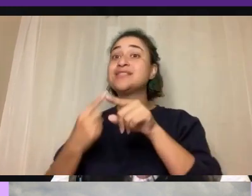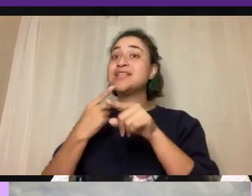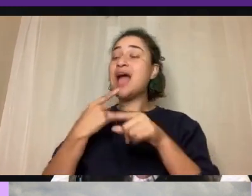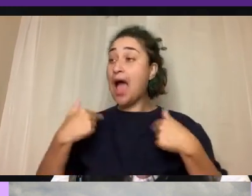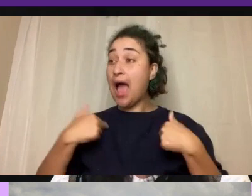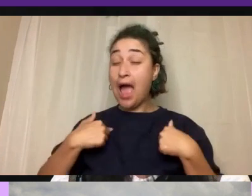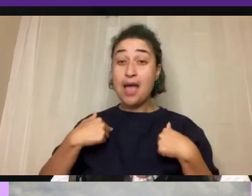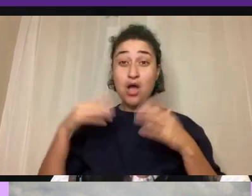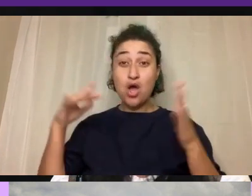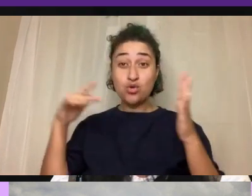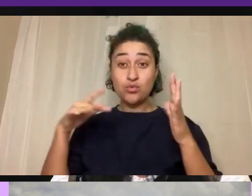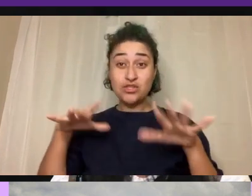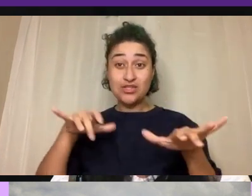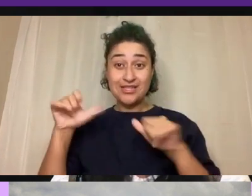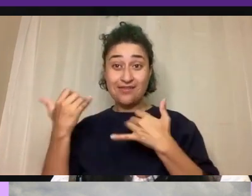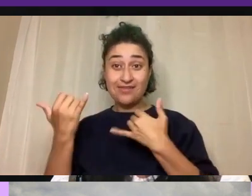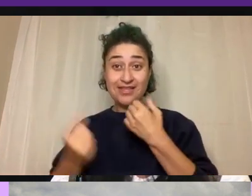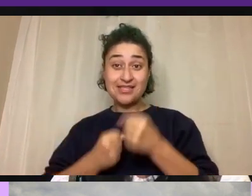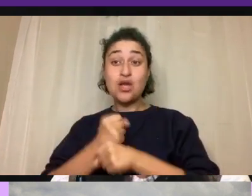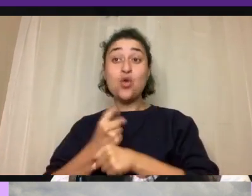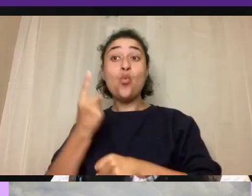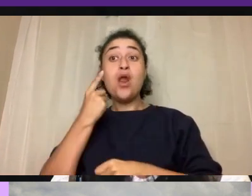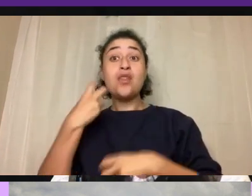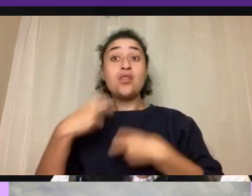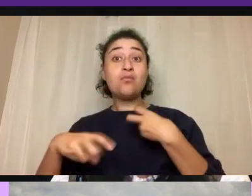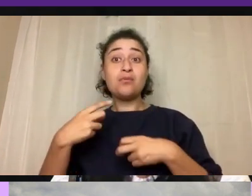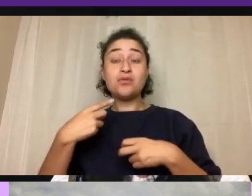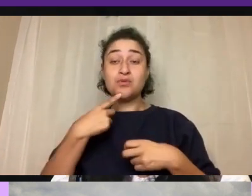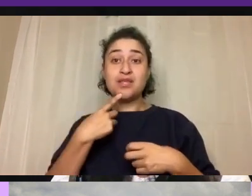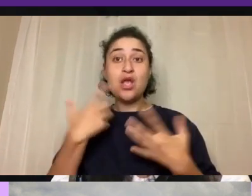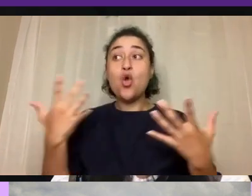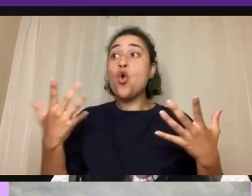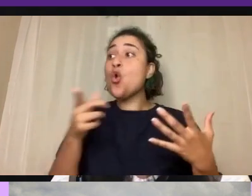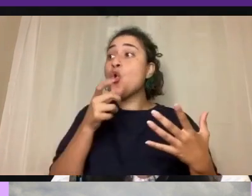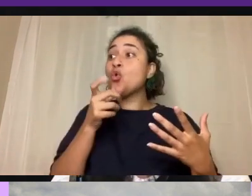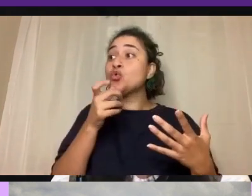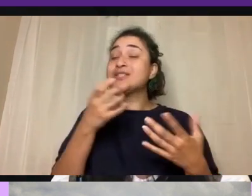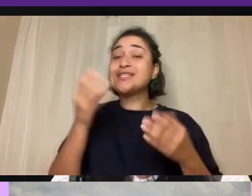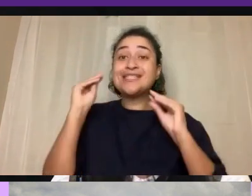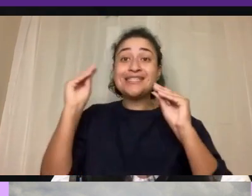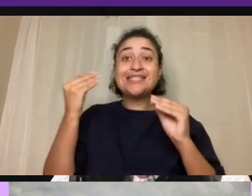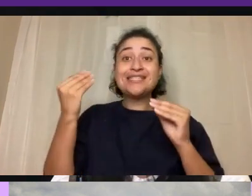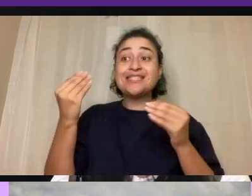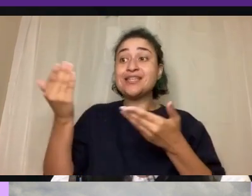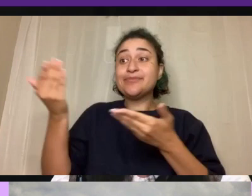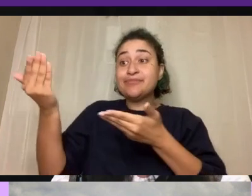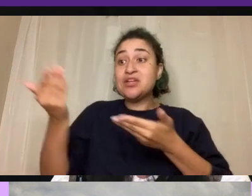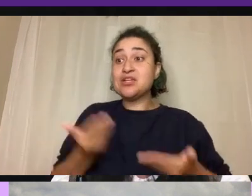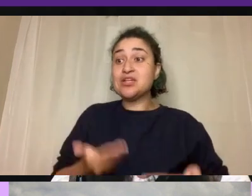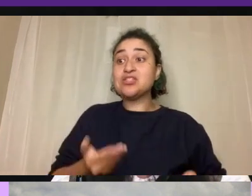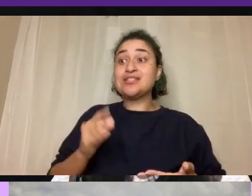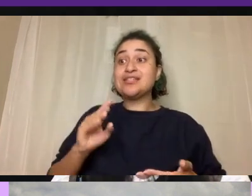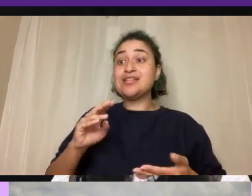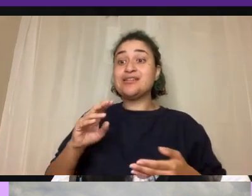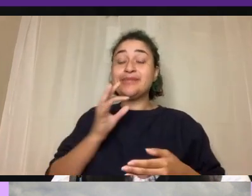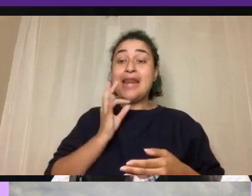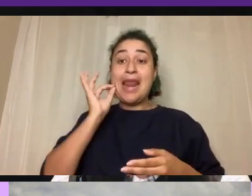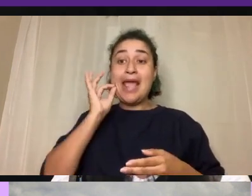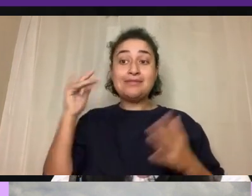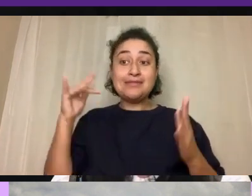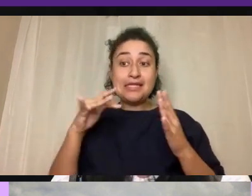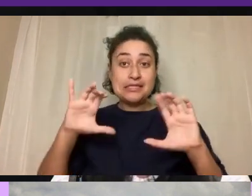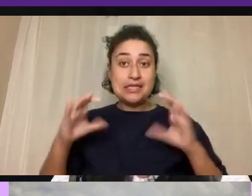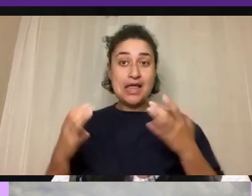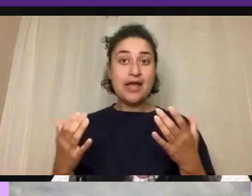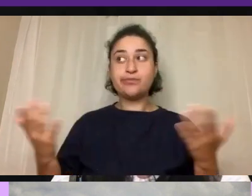we're dealing with right now is who's gonna teach the Intro to Native Studies class. There's nobody there to teach it. So these are the real